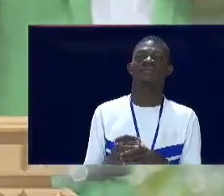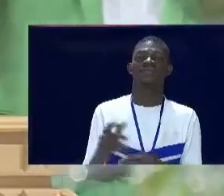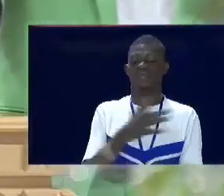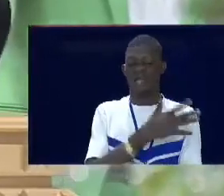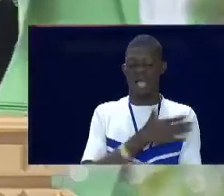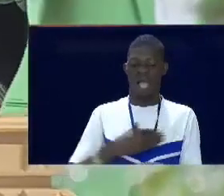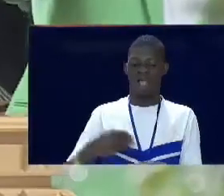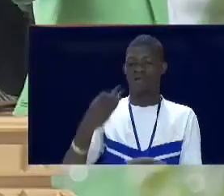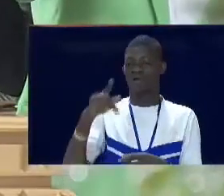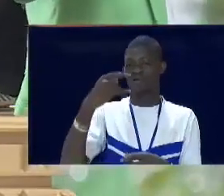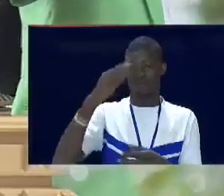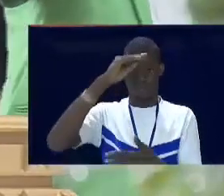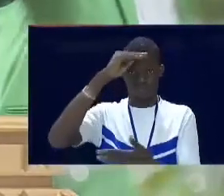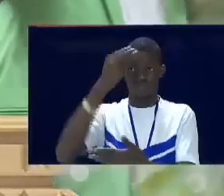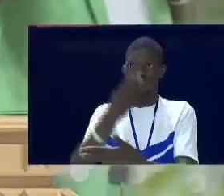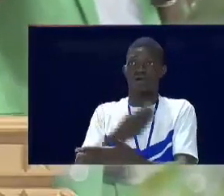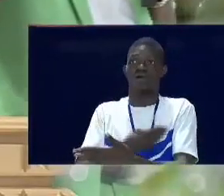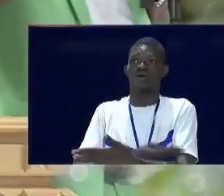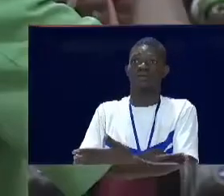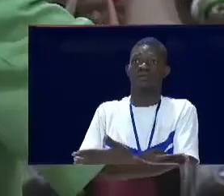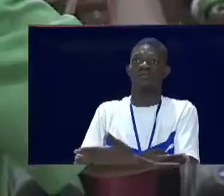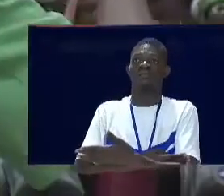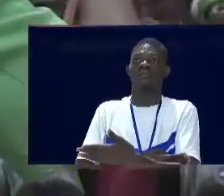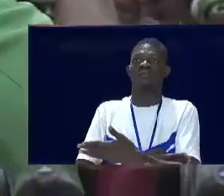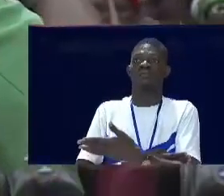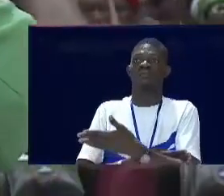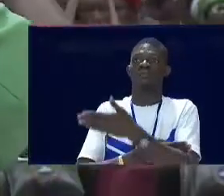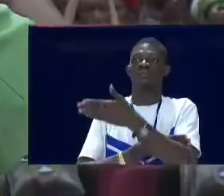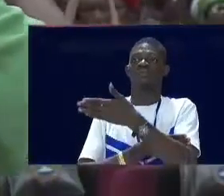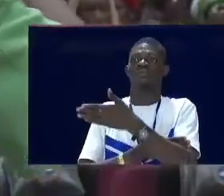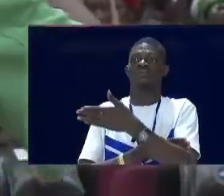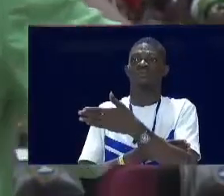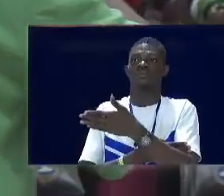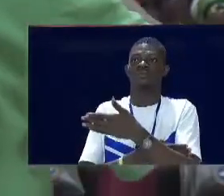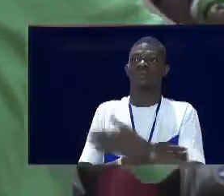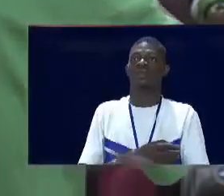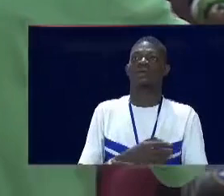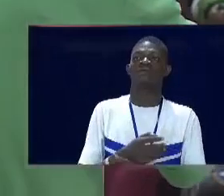and of the Son, ati ni ti omo.